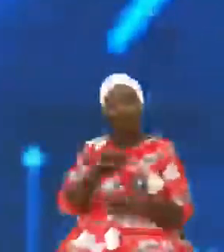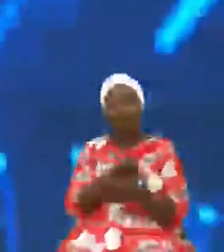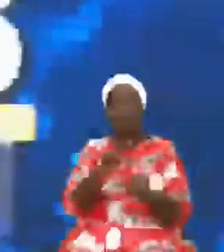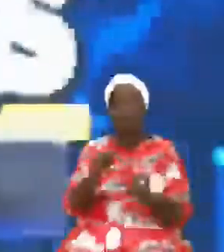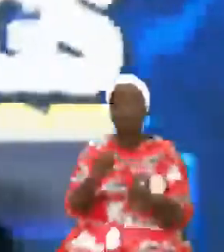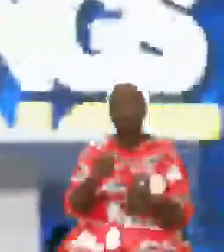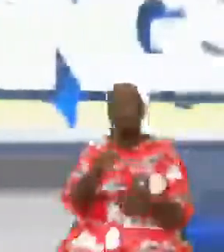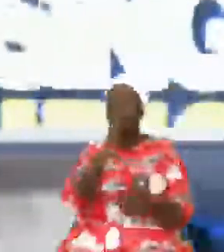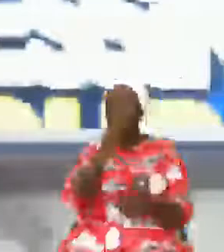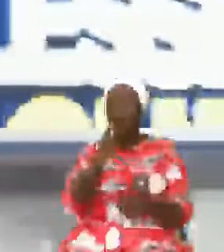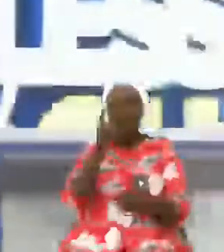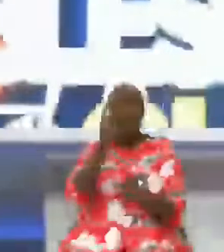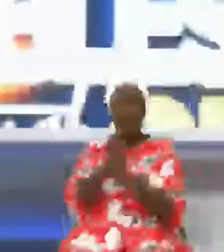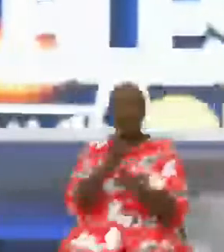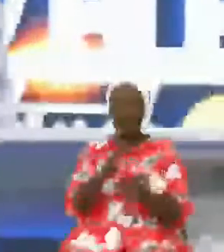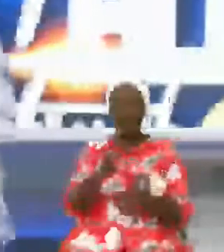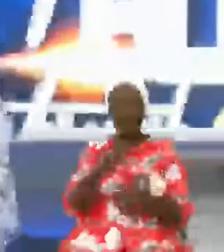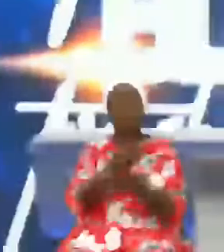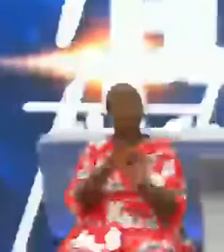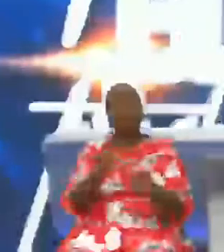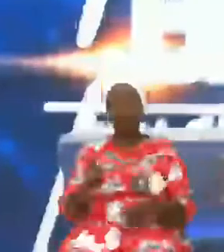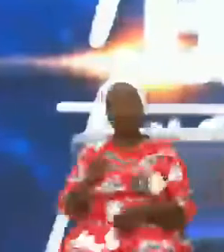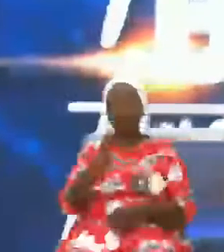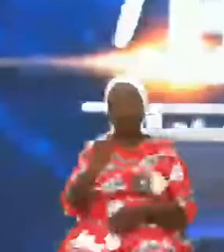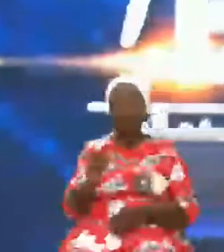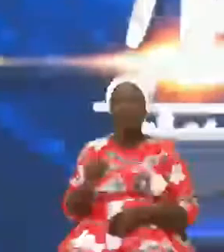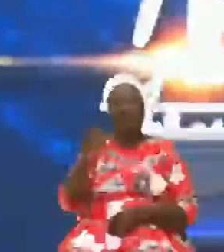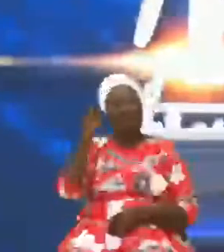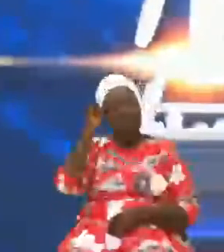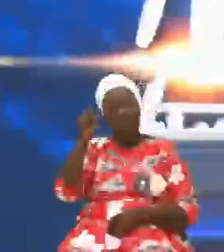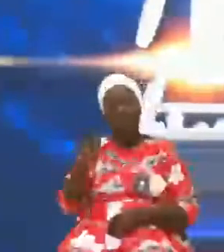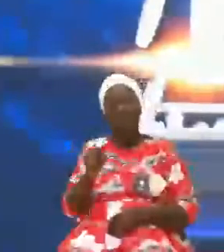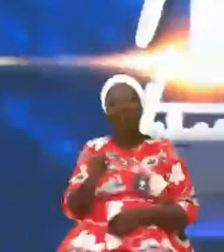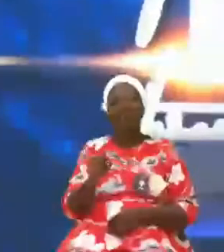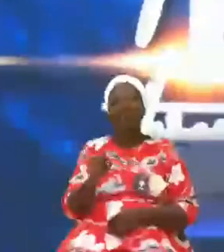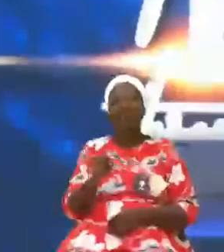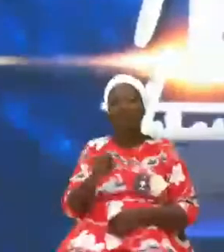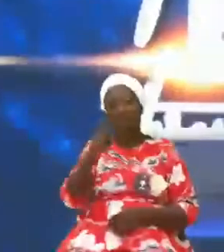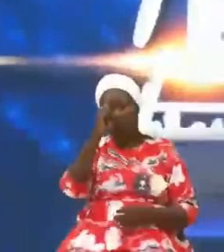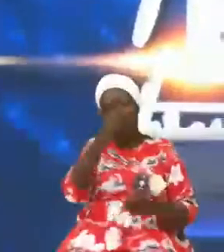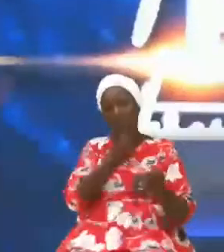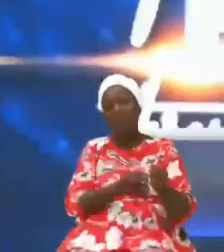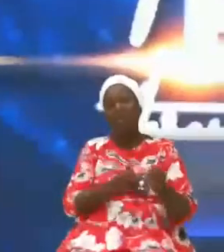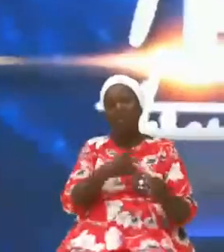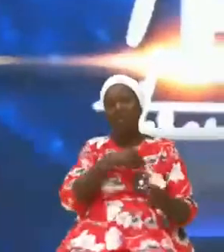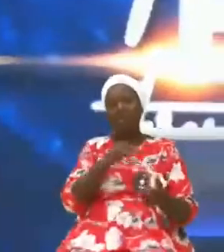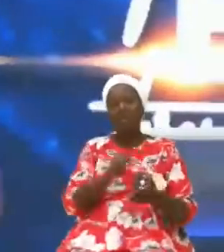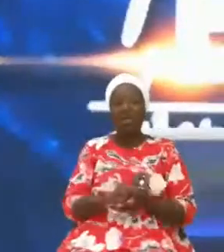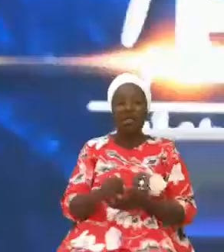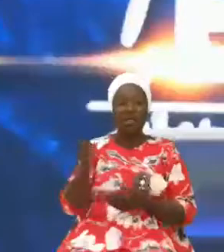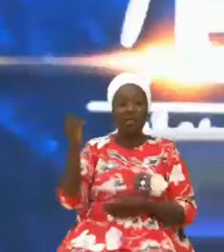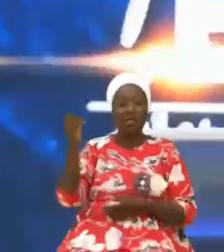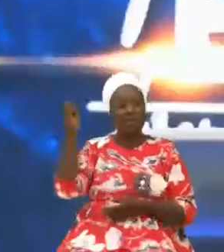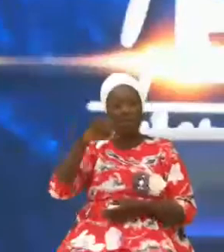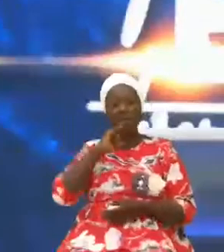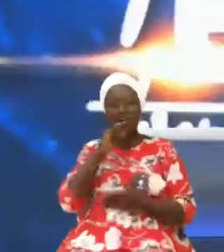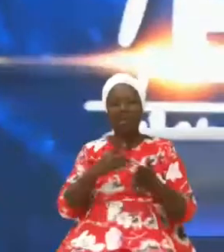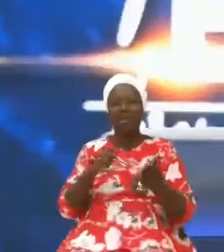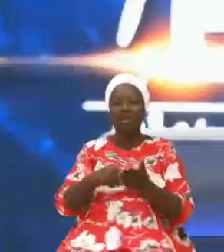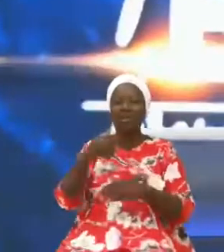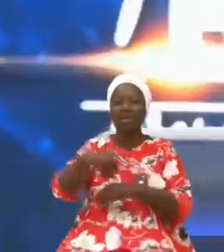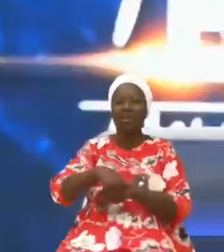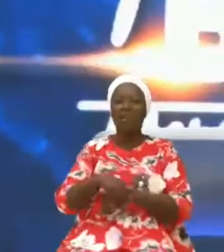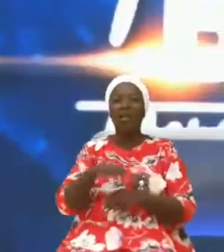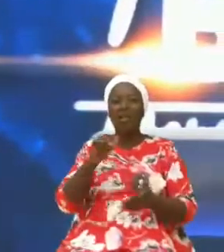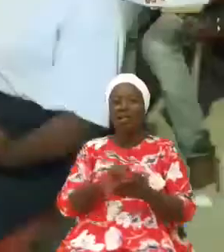money to qualify you for salvation. Be justified freely by His grace. That